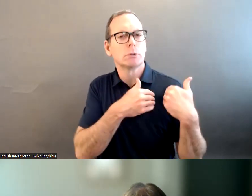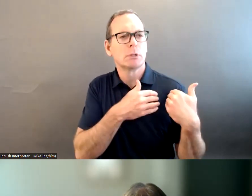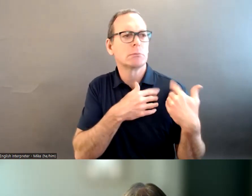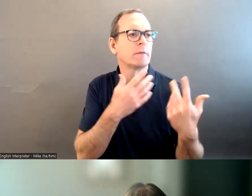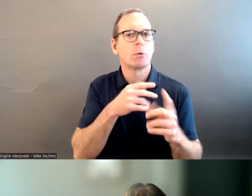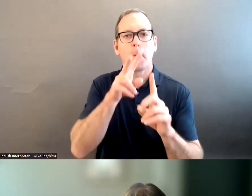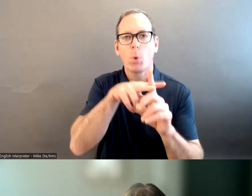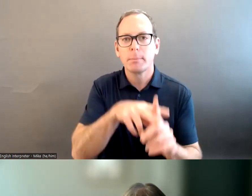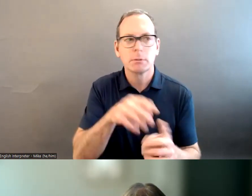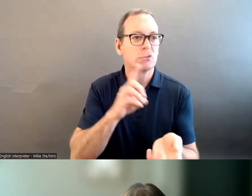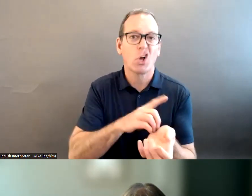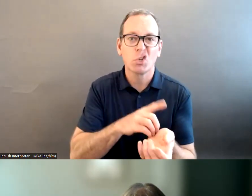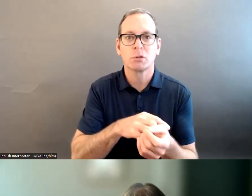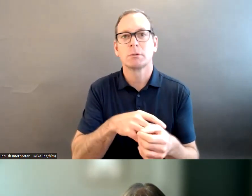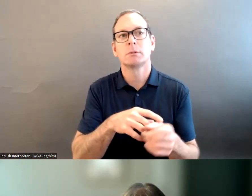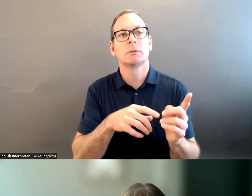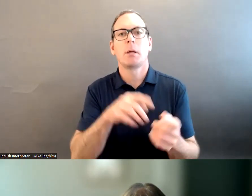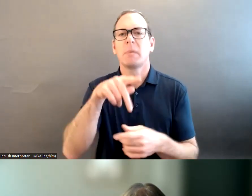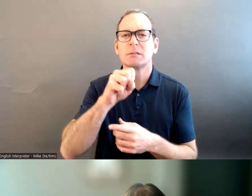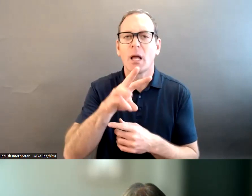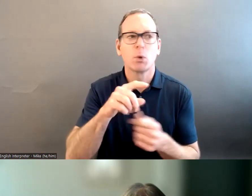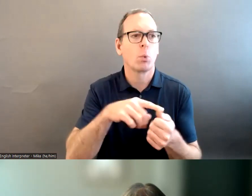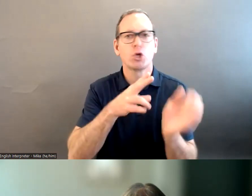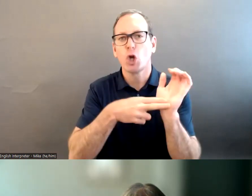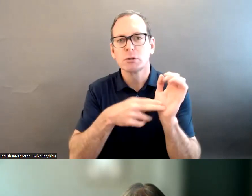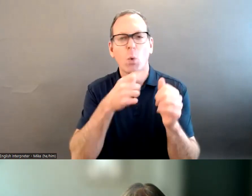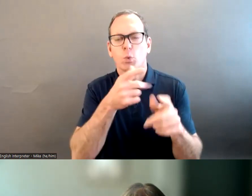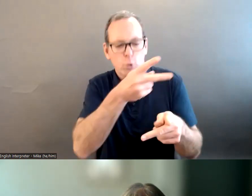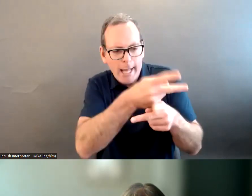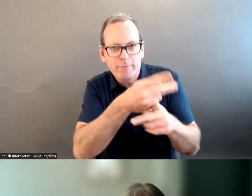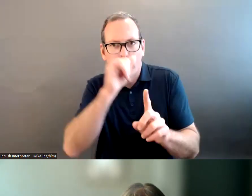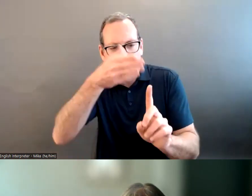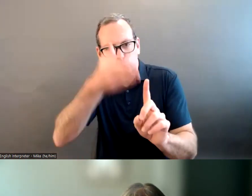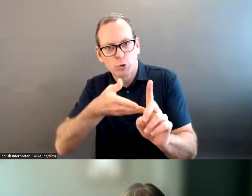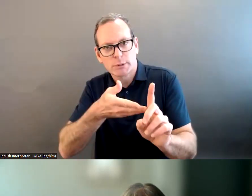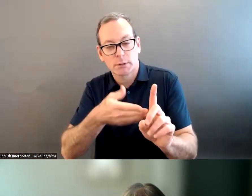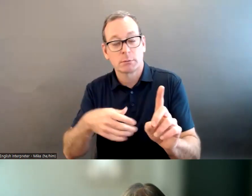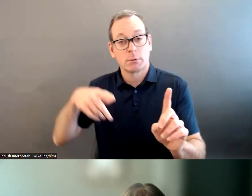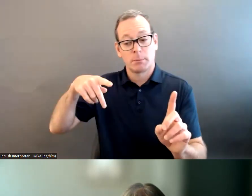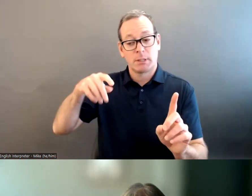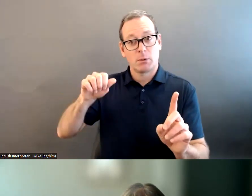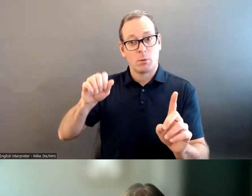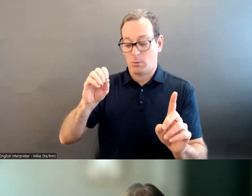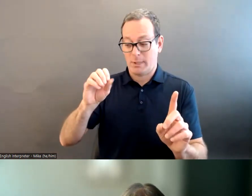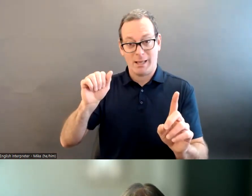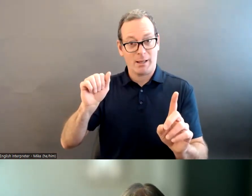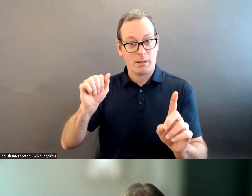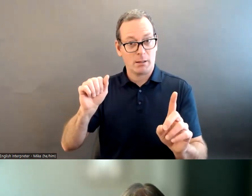etc., pays for care, which would not be necessary if there is an outing? So I guess the person